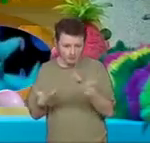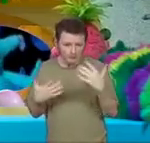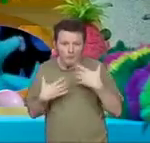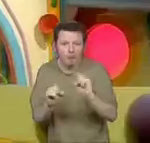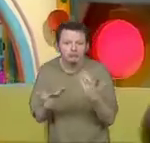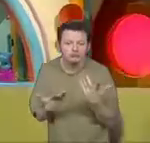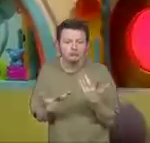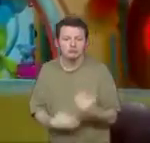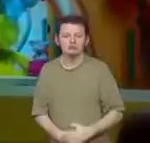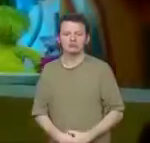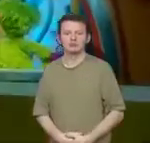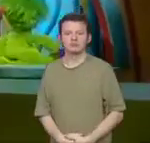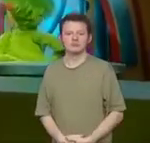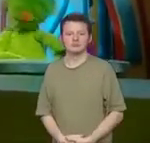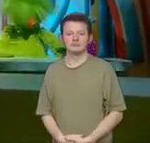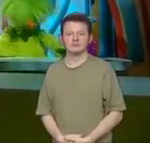it away.